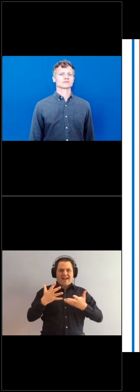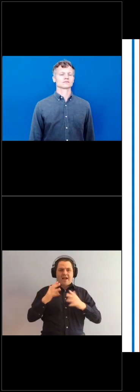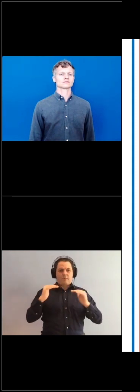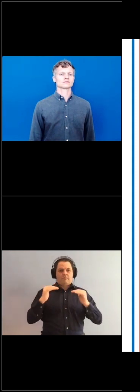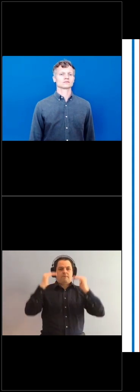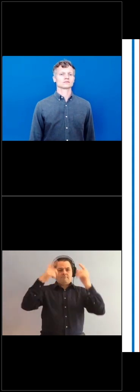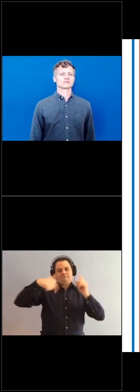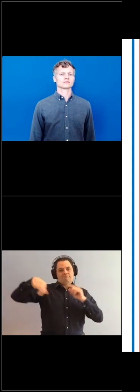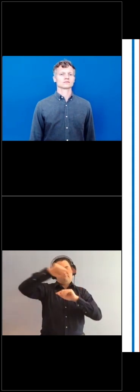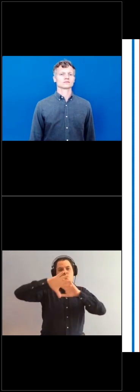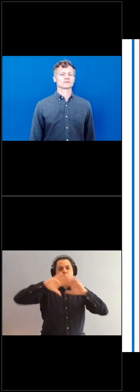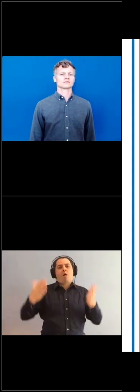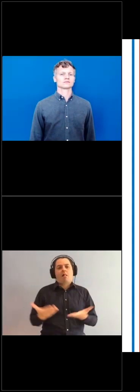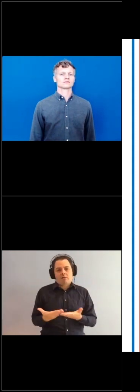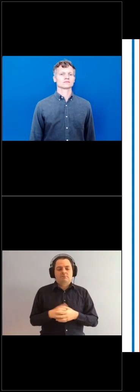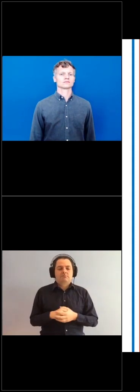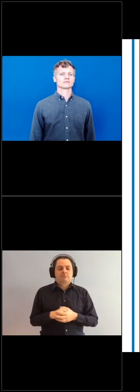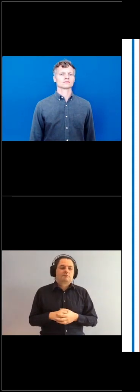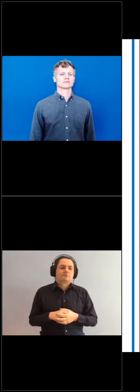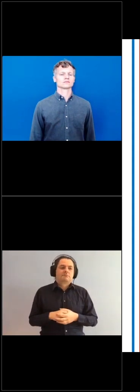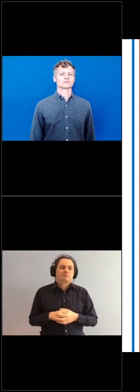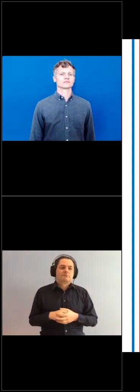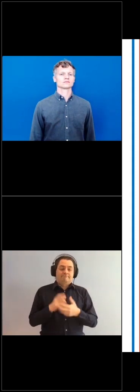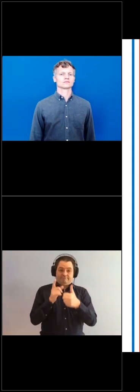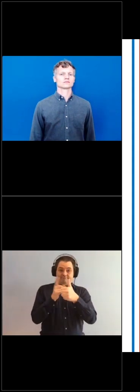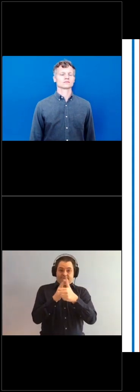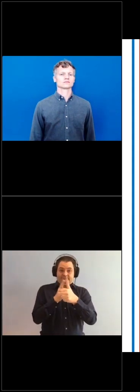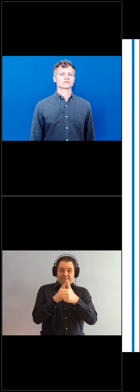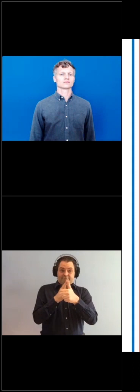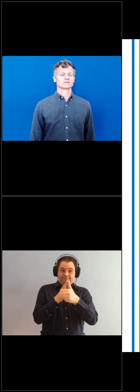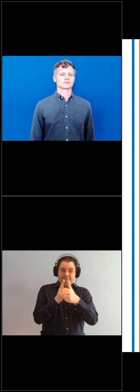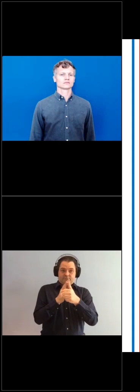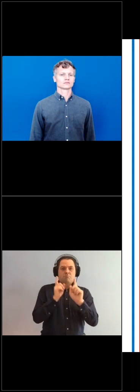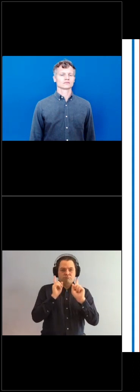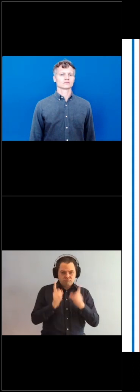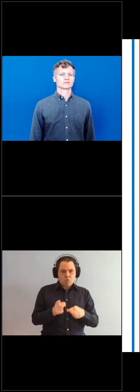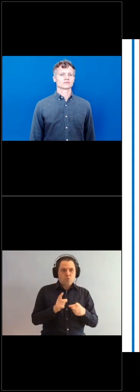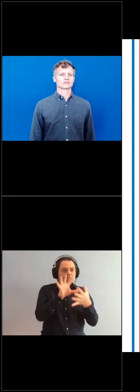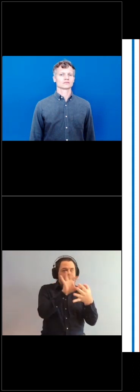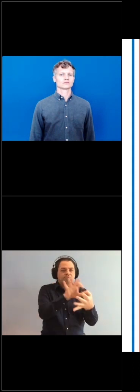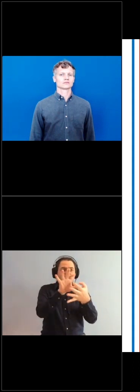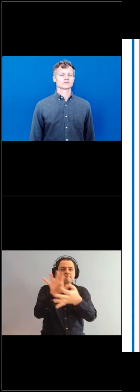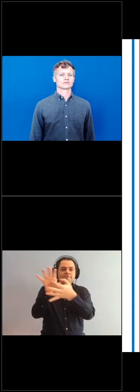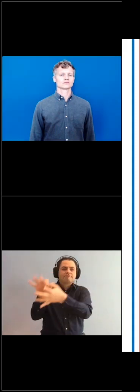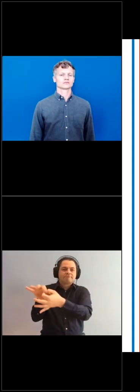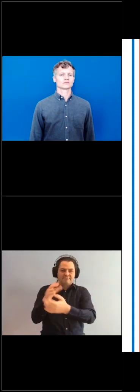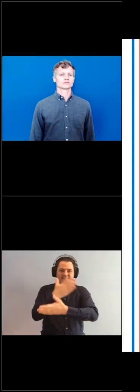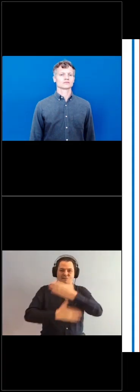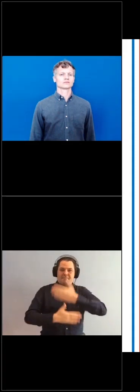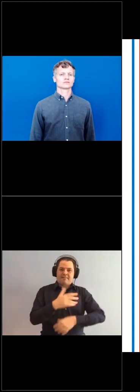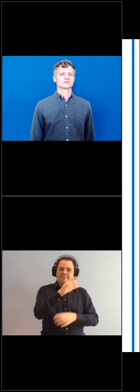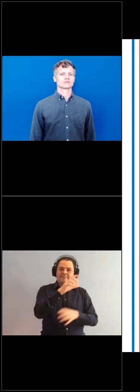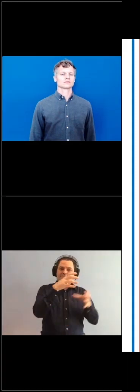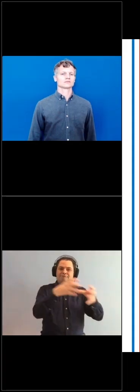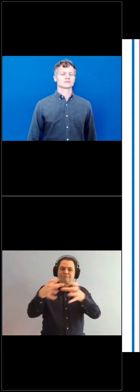first recommendation is that the importance of engaging with the disability movement.